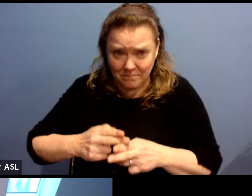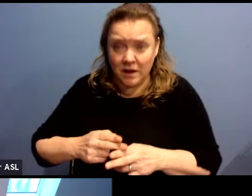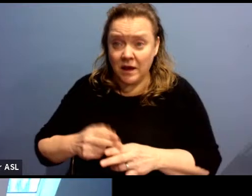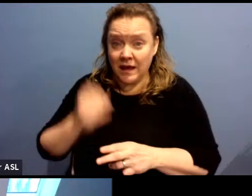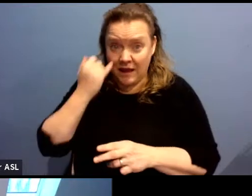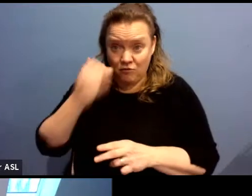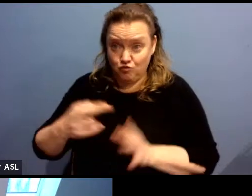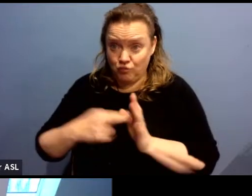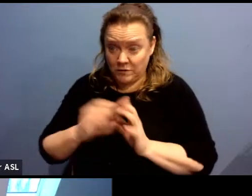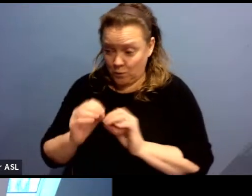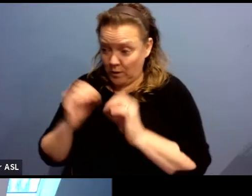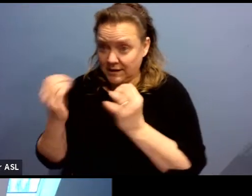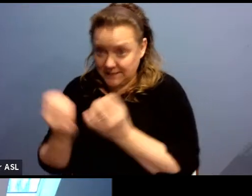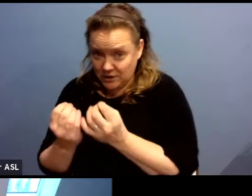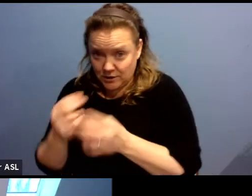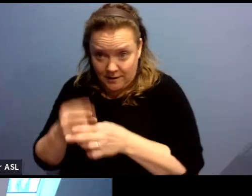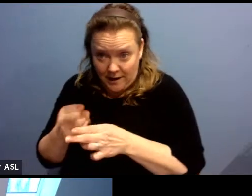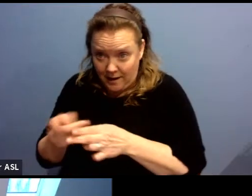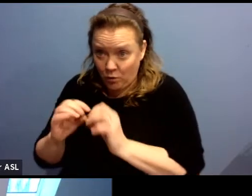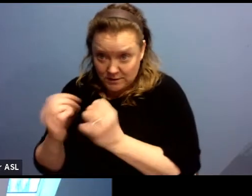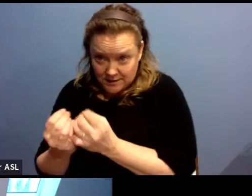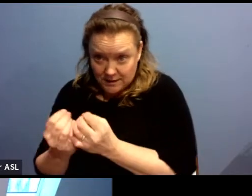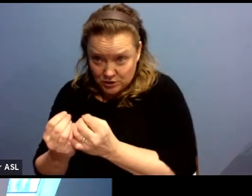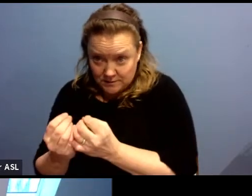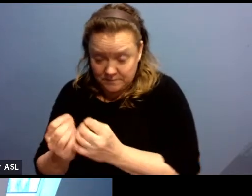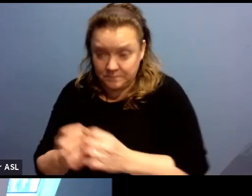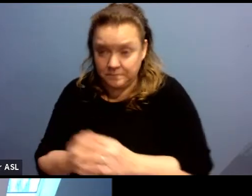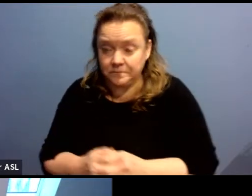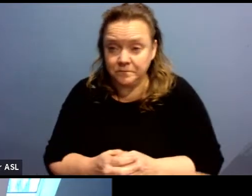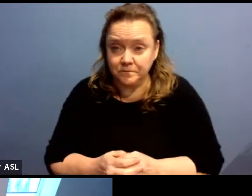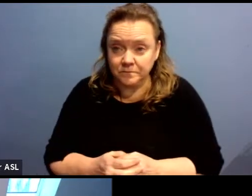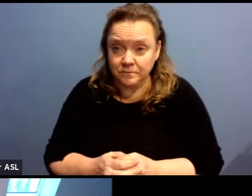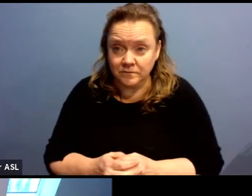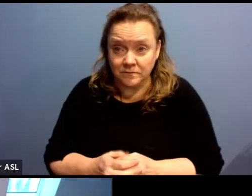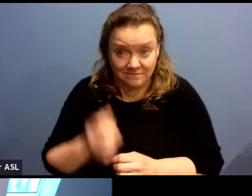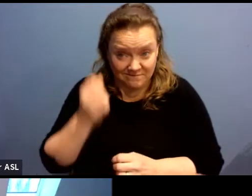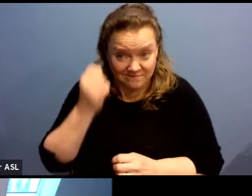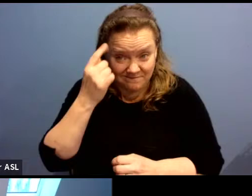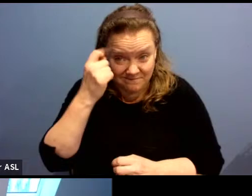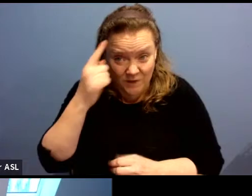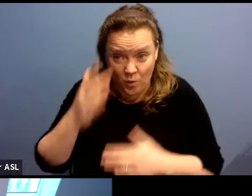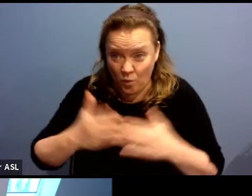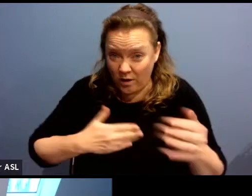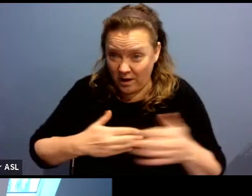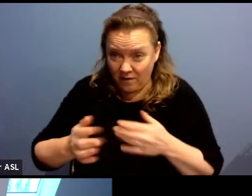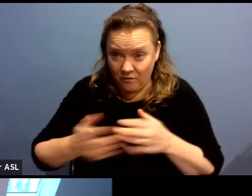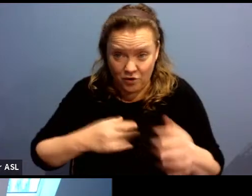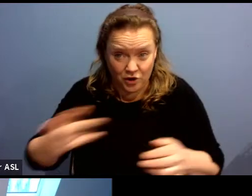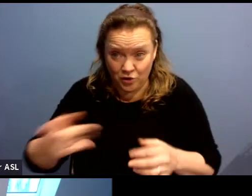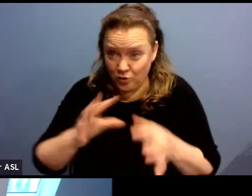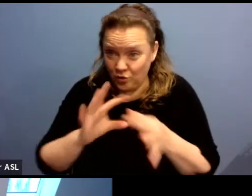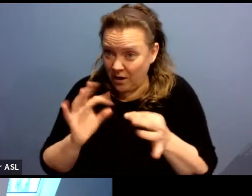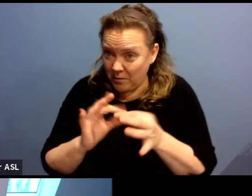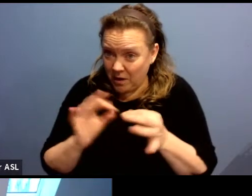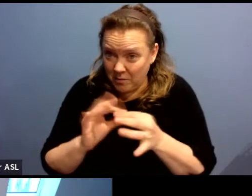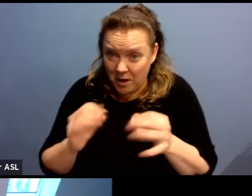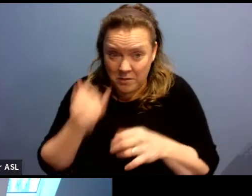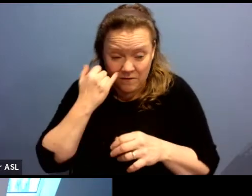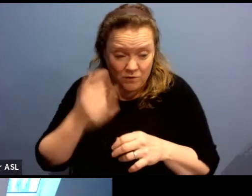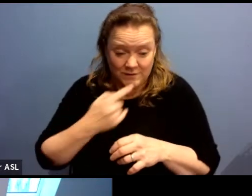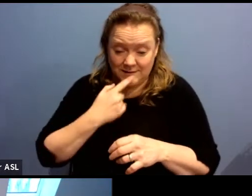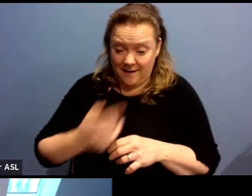represent, if any. Please note that all statements, including any personal information, such as a